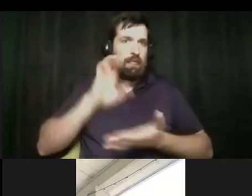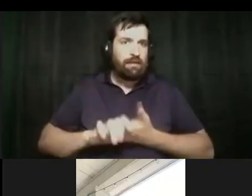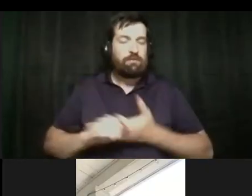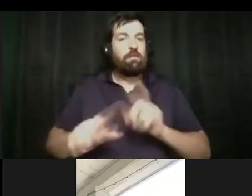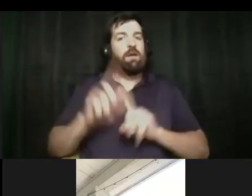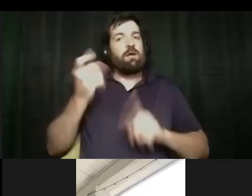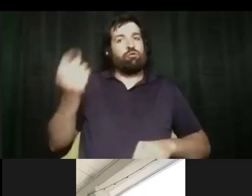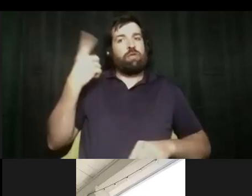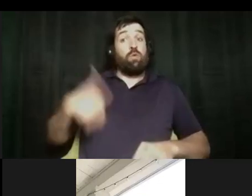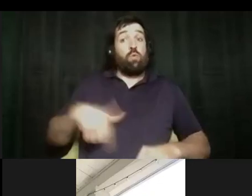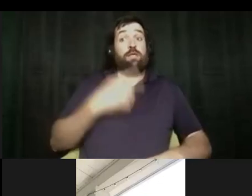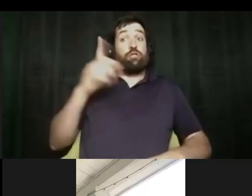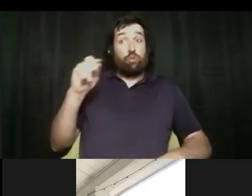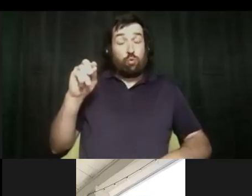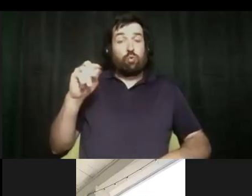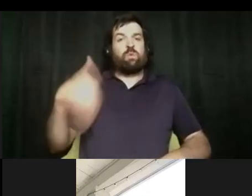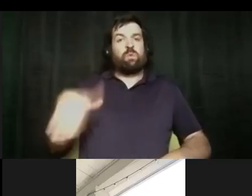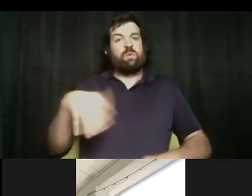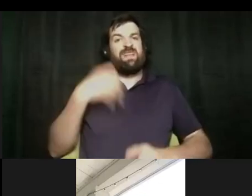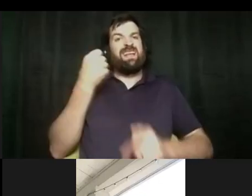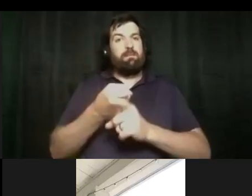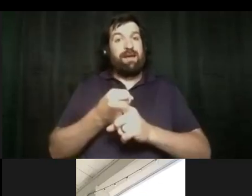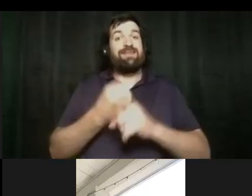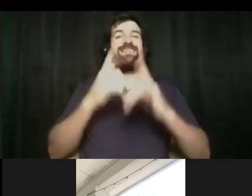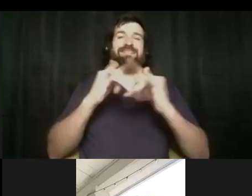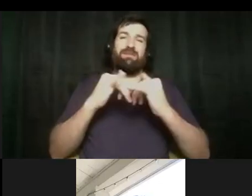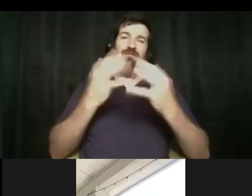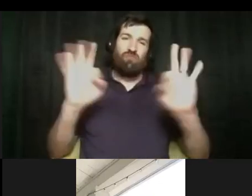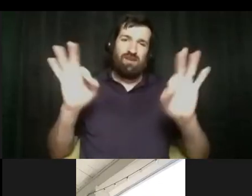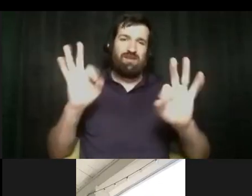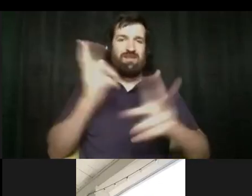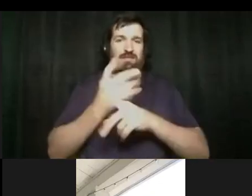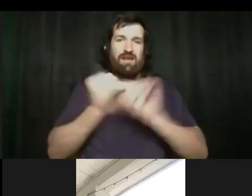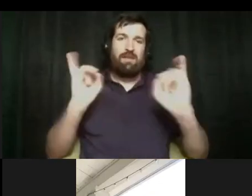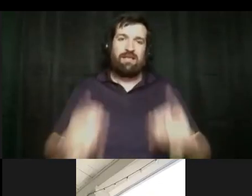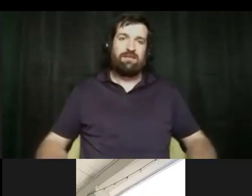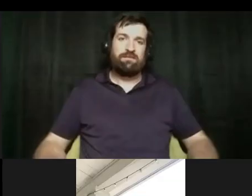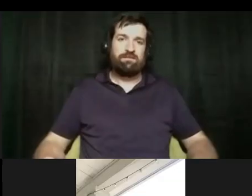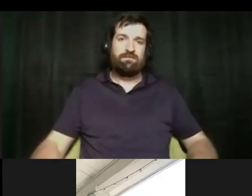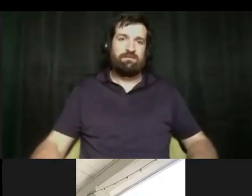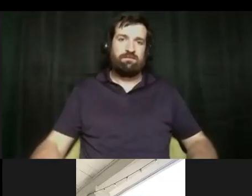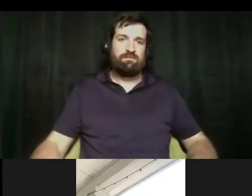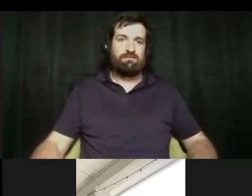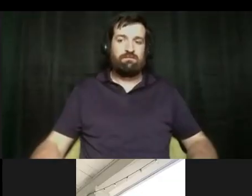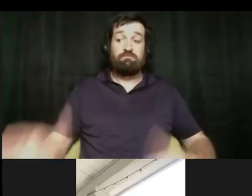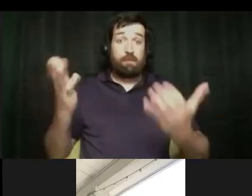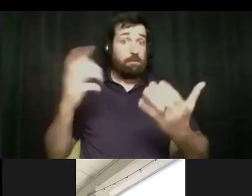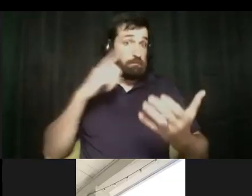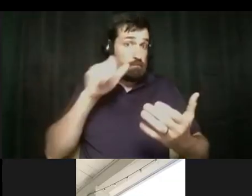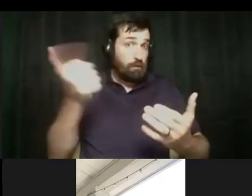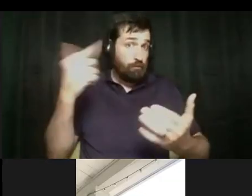what we do does really have an impact while remaining free and while, keeping that independence, or other thoughts that maybe or insights you have into